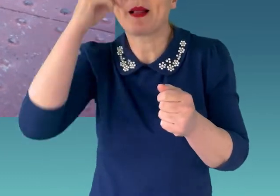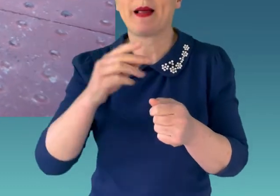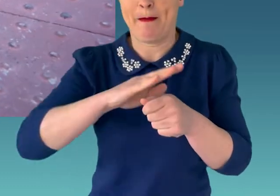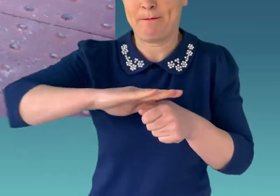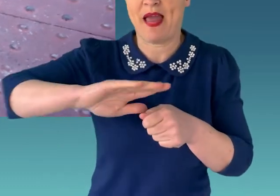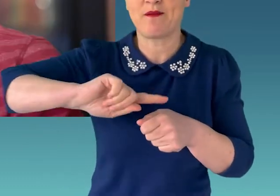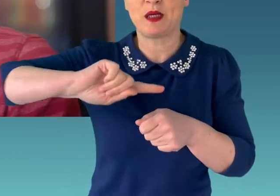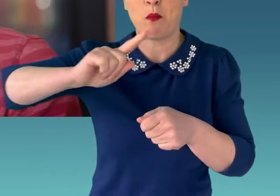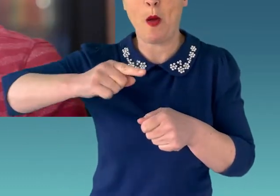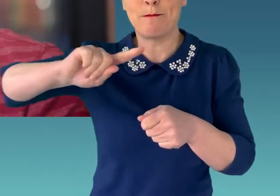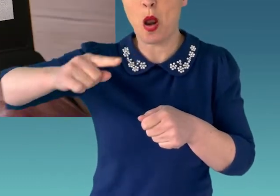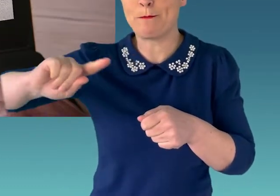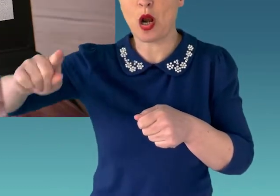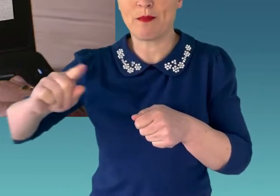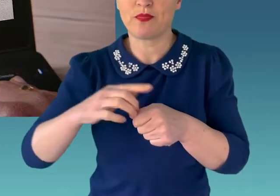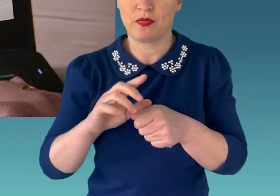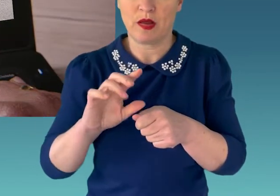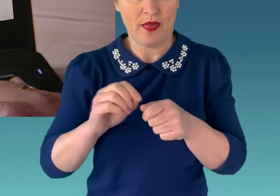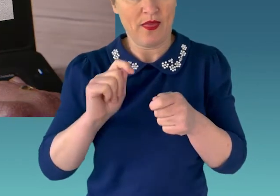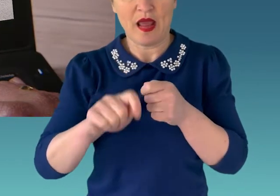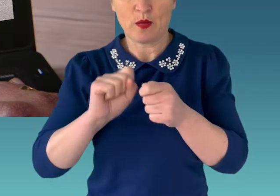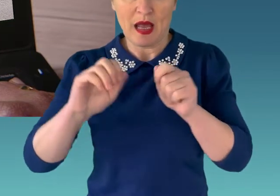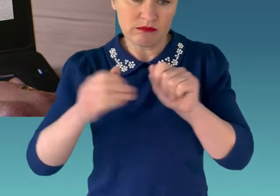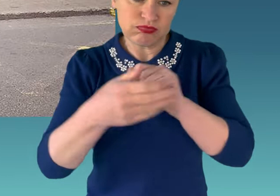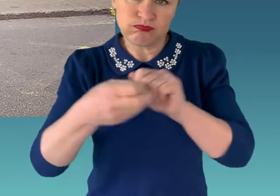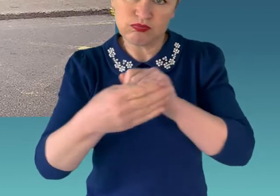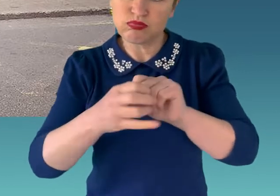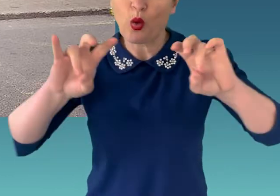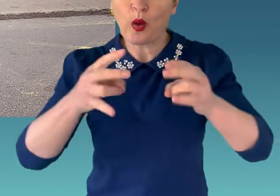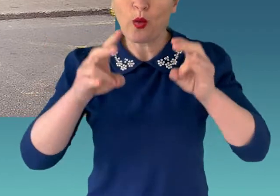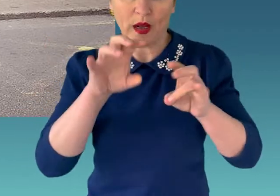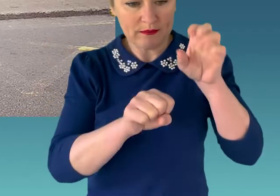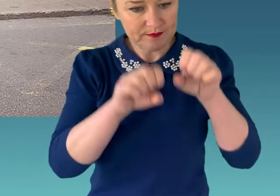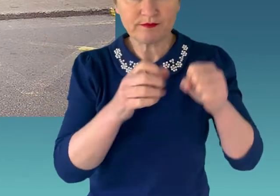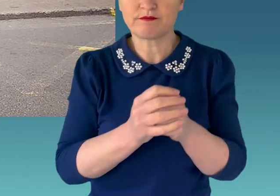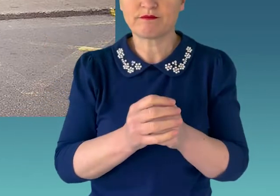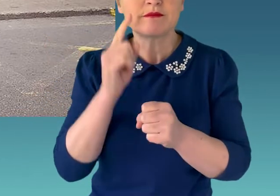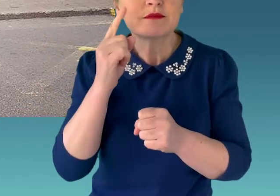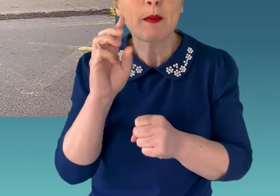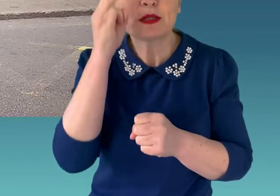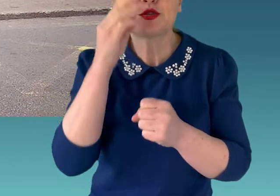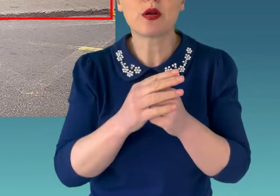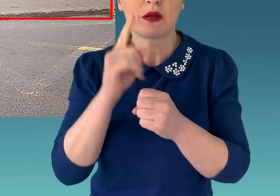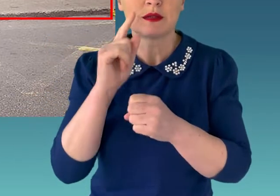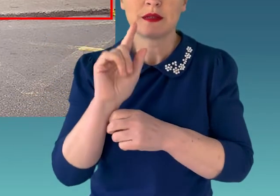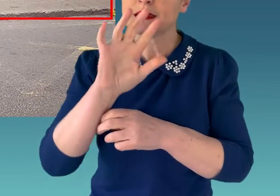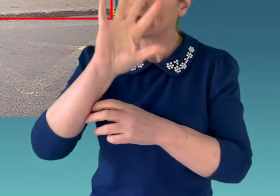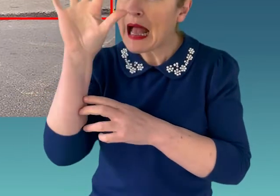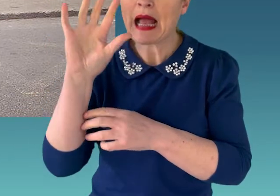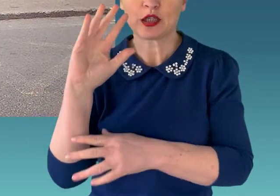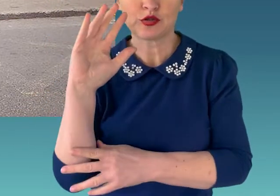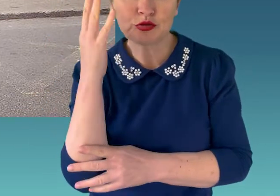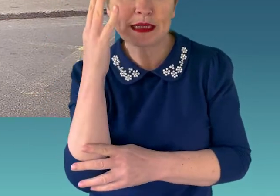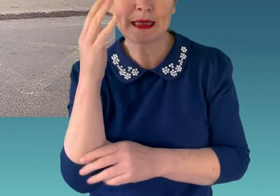of annotations on the map. If I look at this picture, I can see the sky, the trees, the buildings, the footpath,